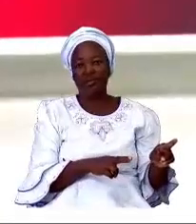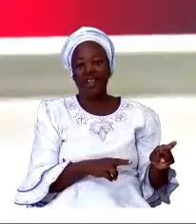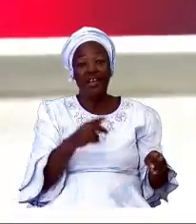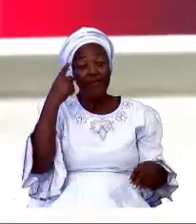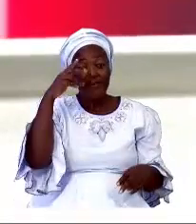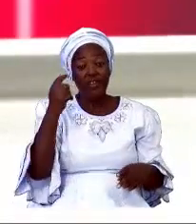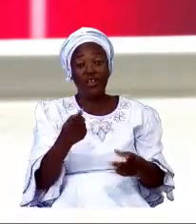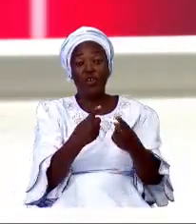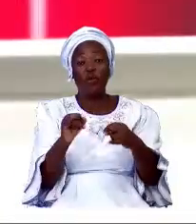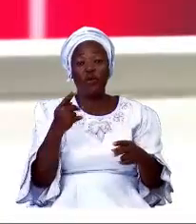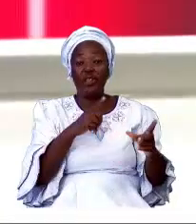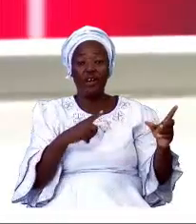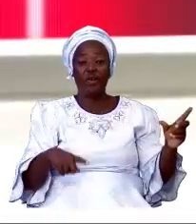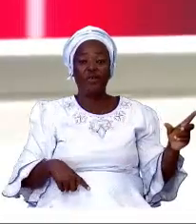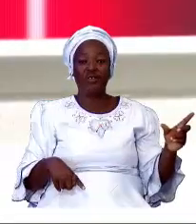And get ready